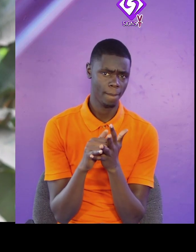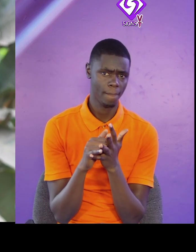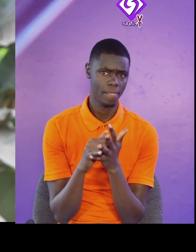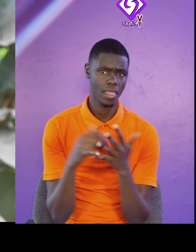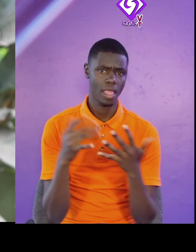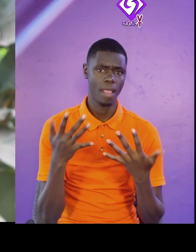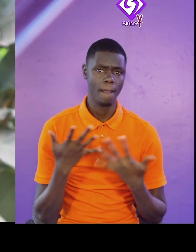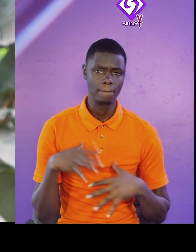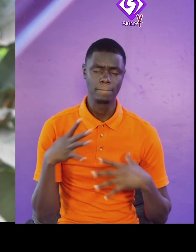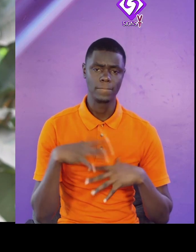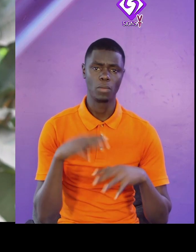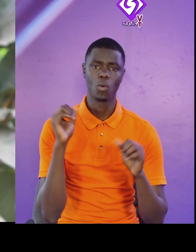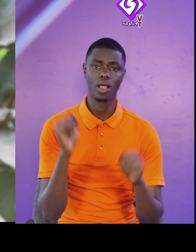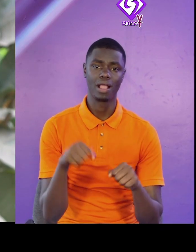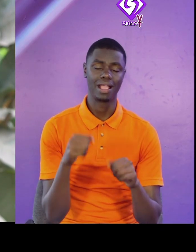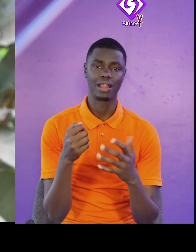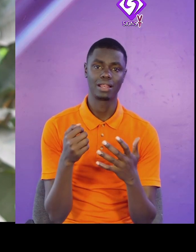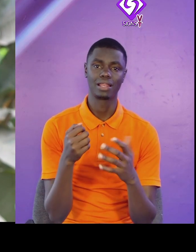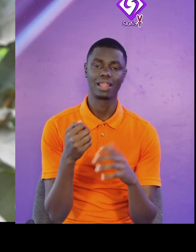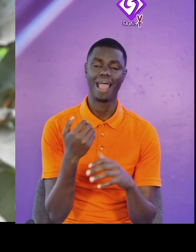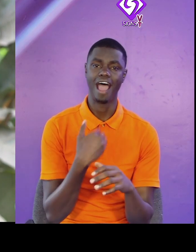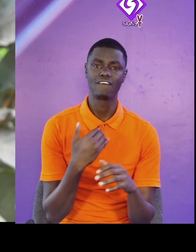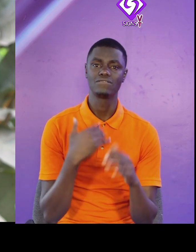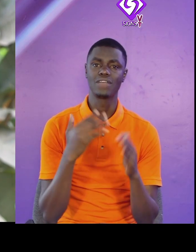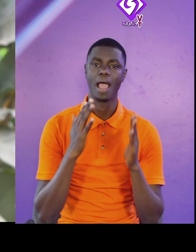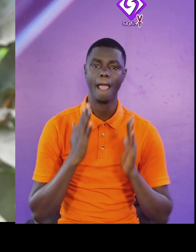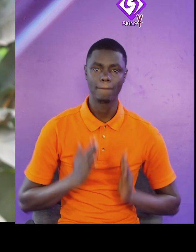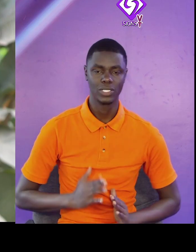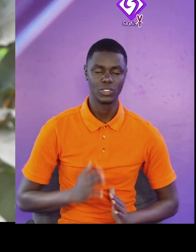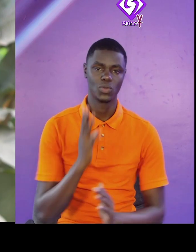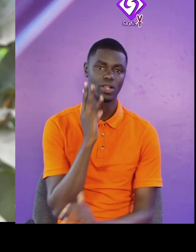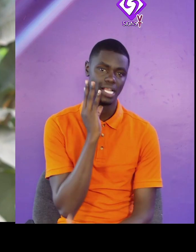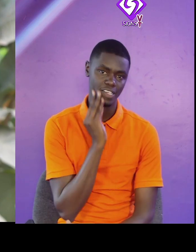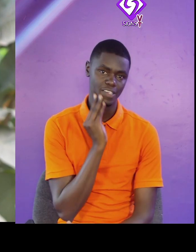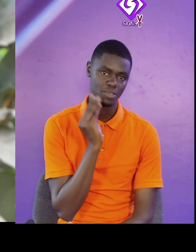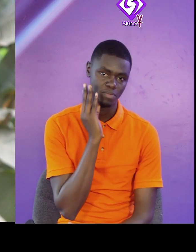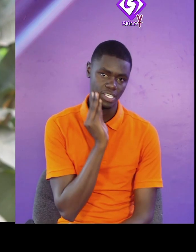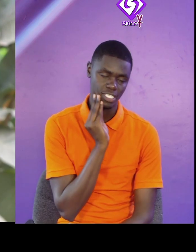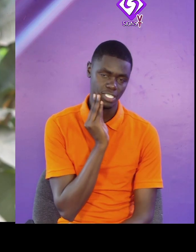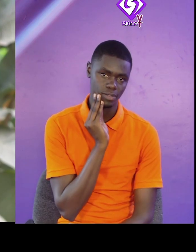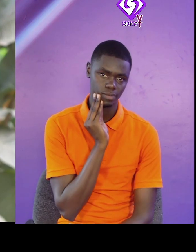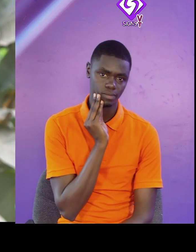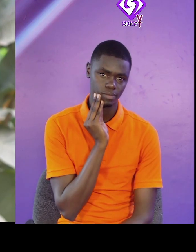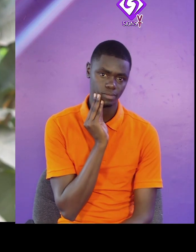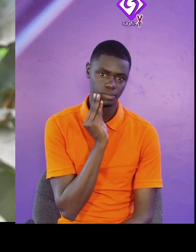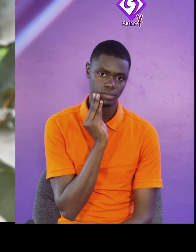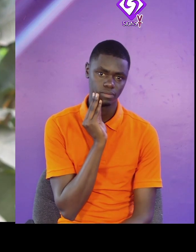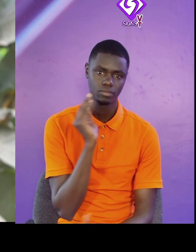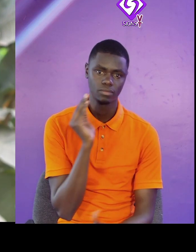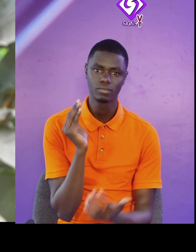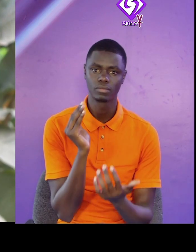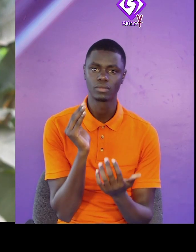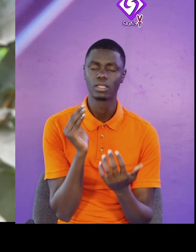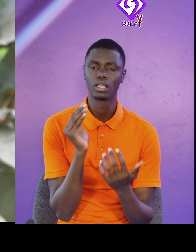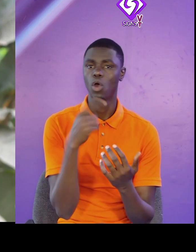are imparting very personal experiences, there isn't a third party who might make them